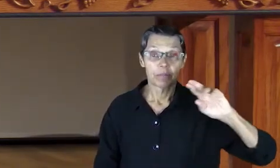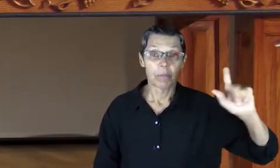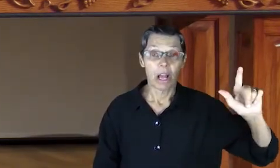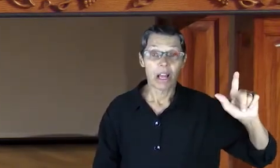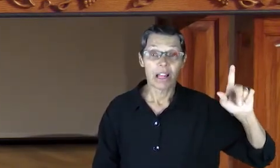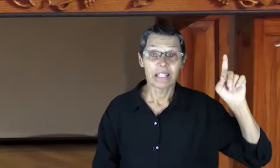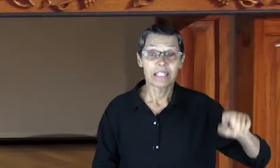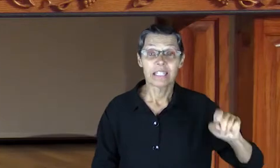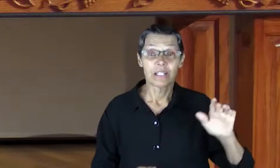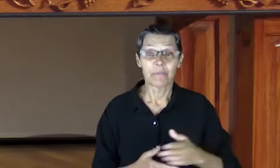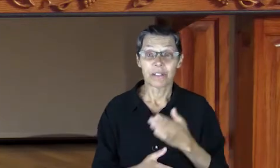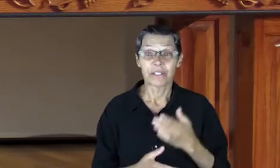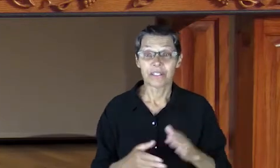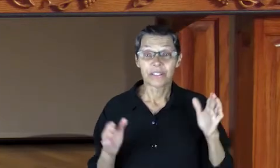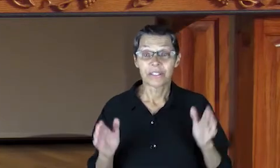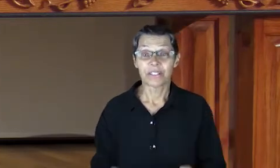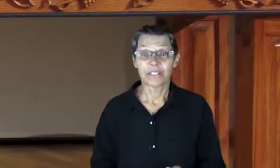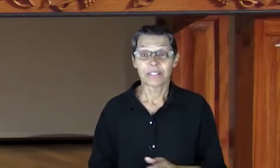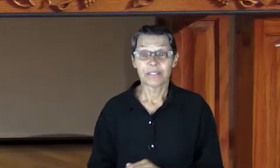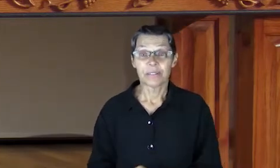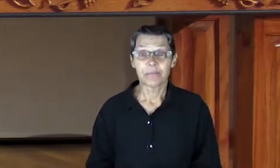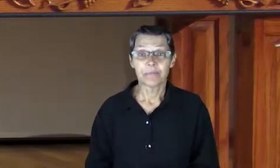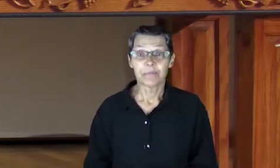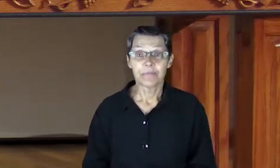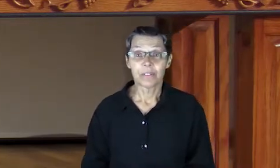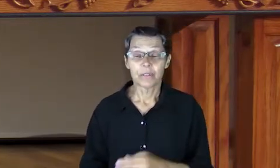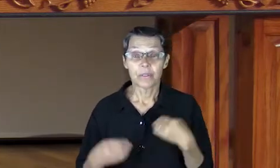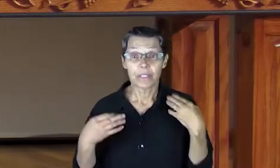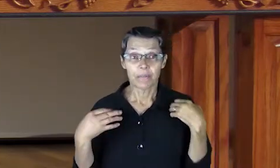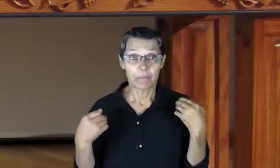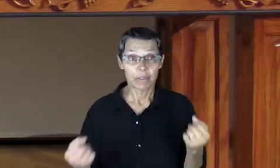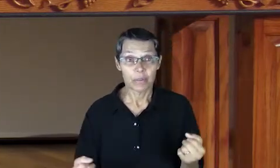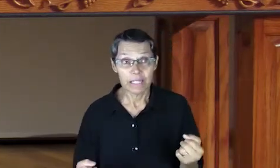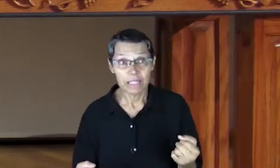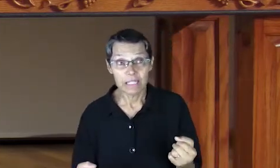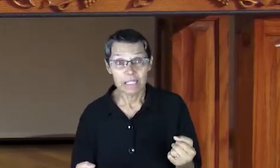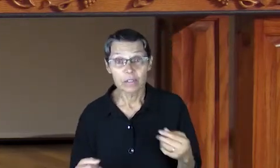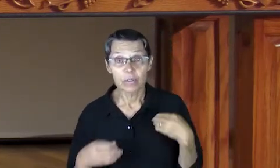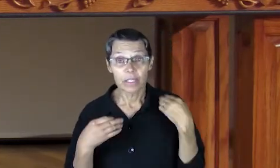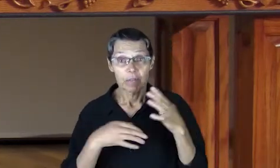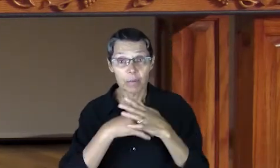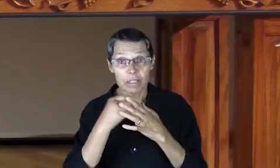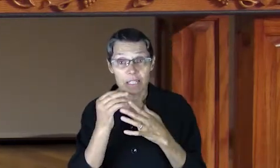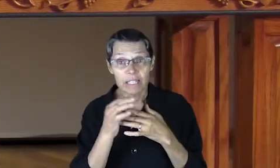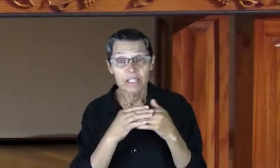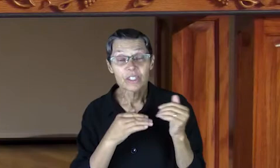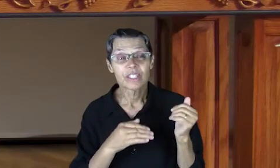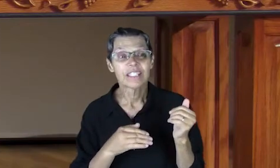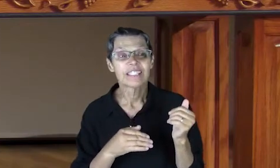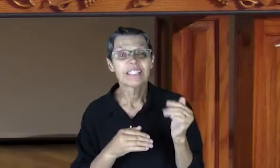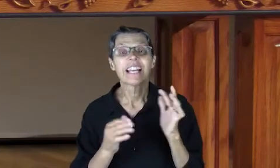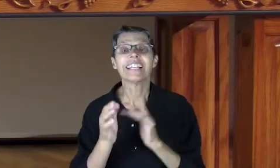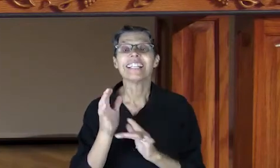Paul needed a partner for strength, for consolation.